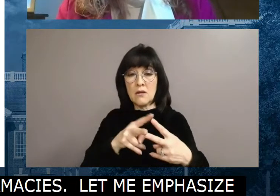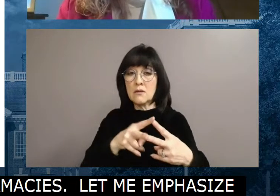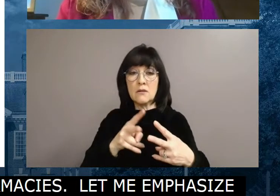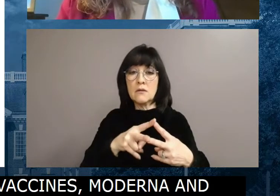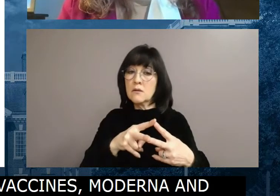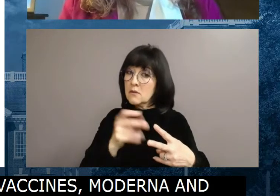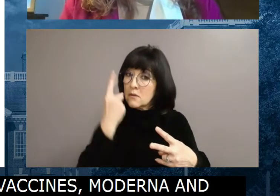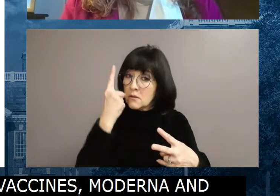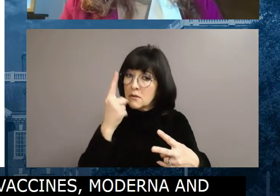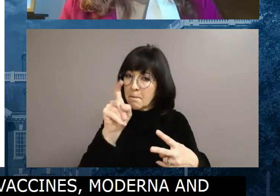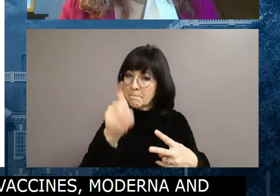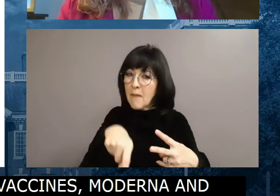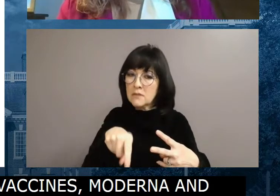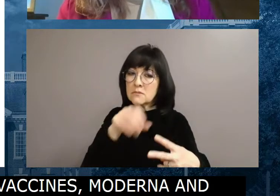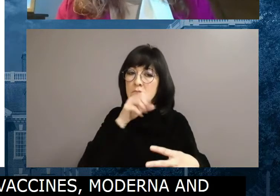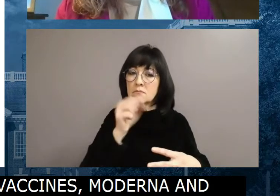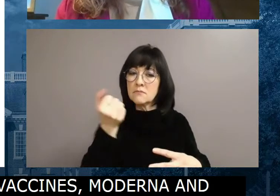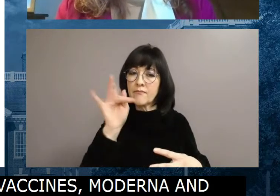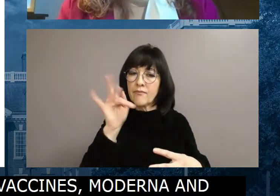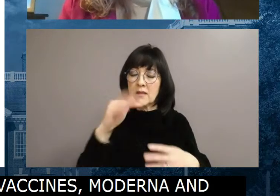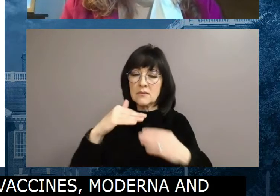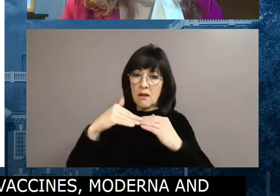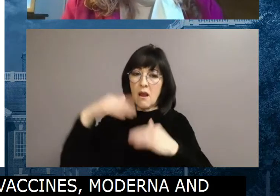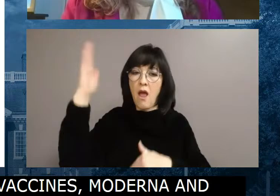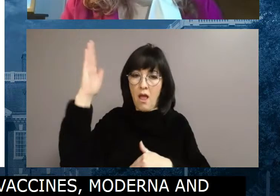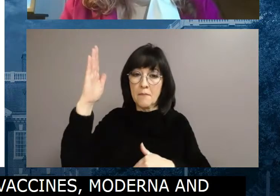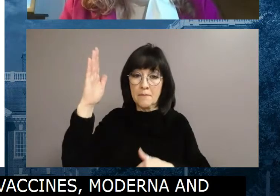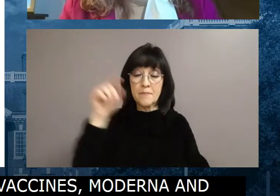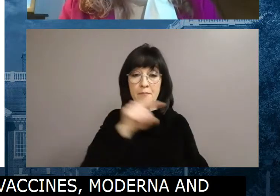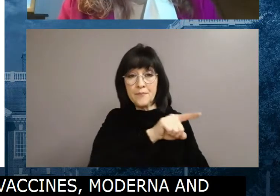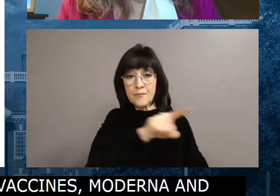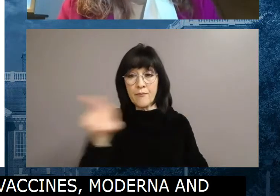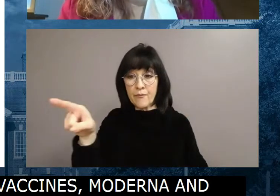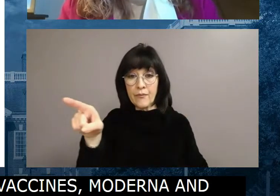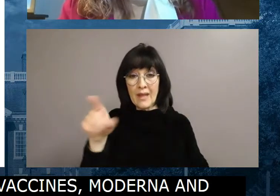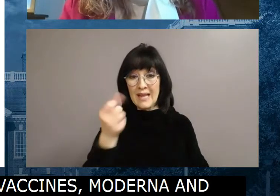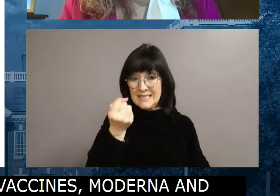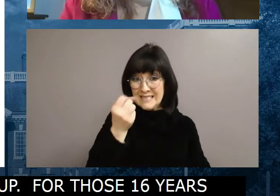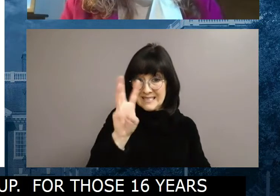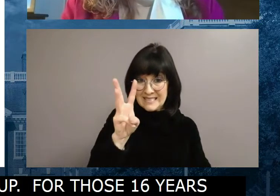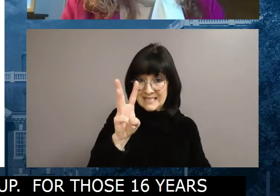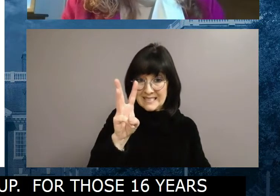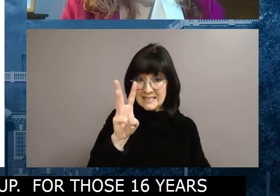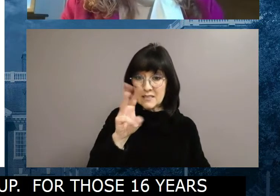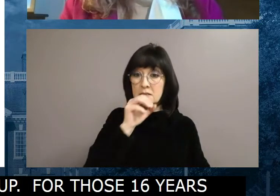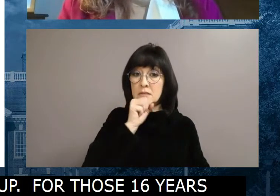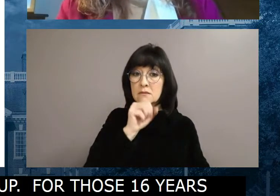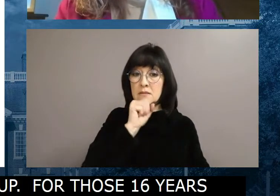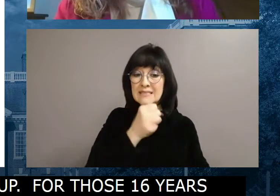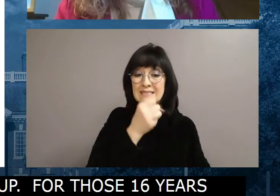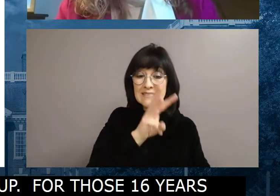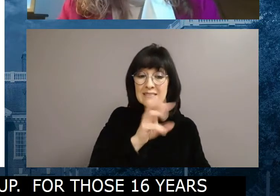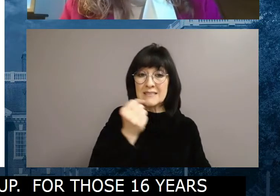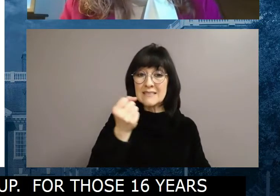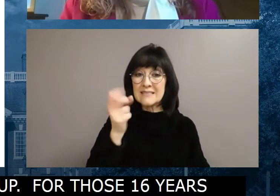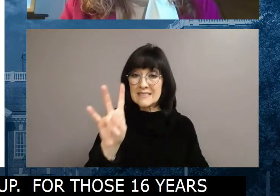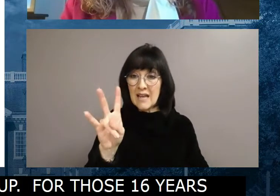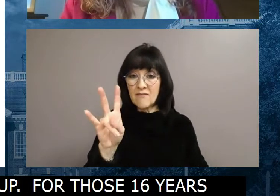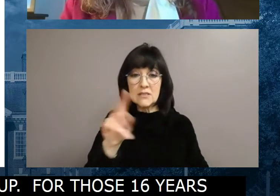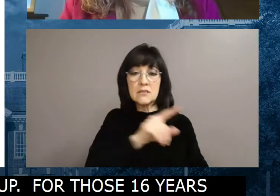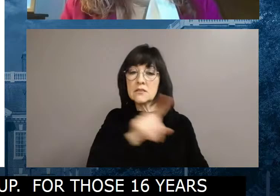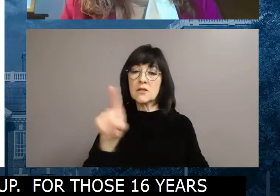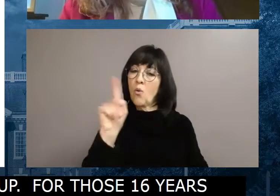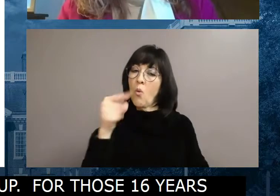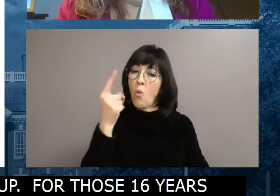out there, Pfizer is the only vaccine that you can use. So if you are looking for a vaccine and you're finding an